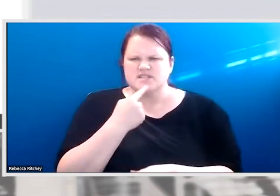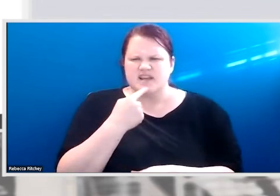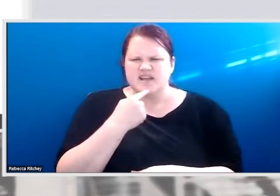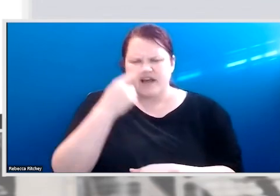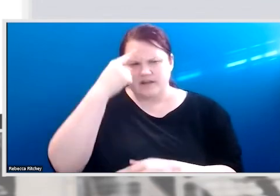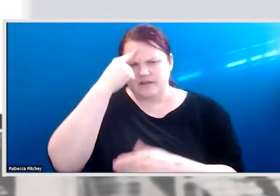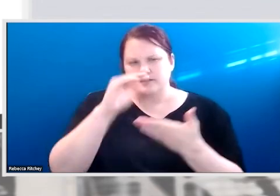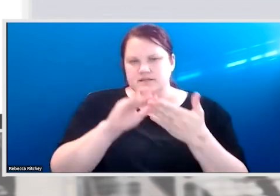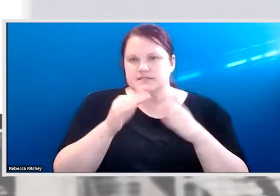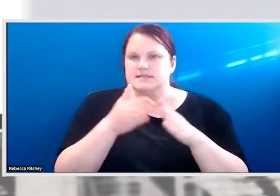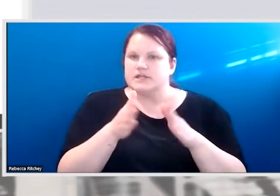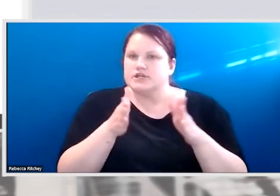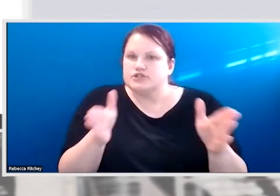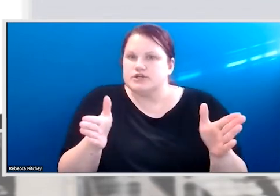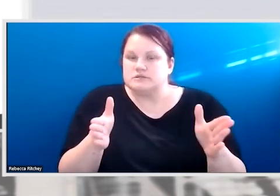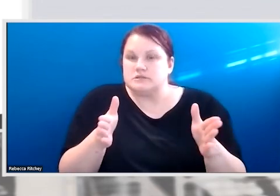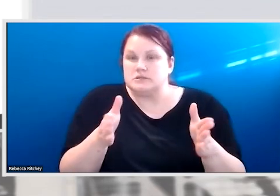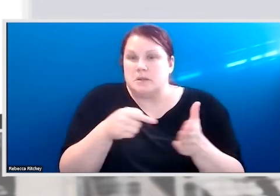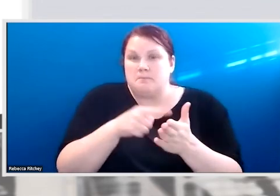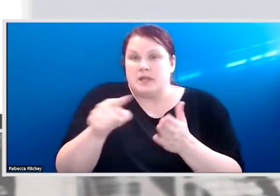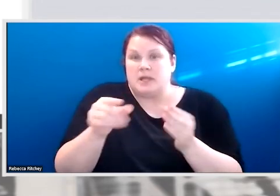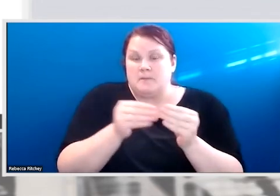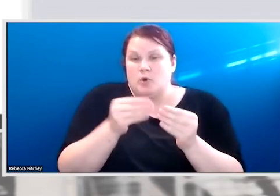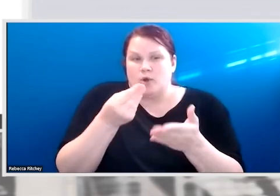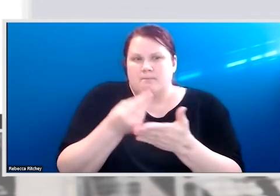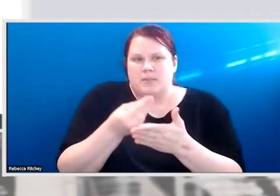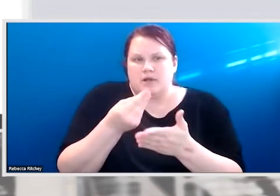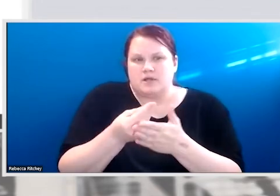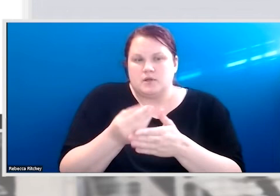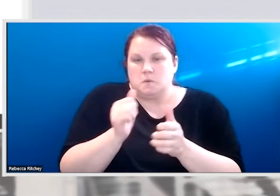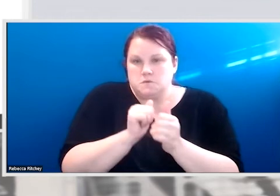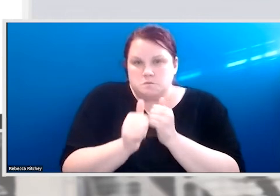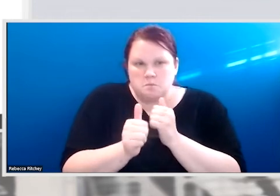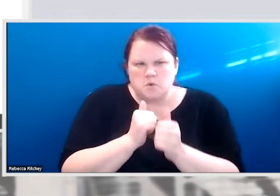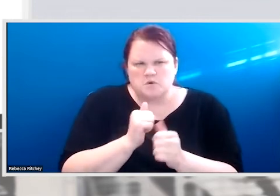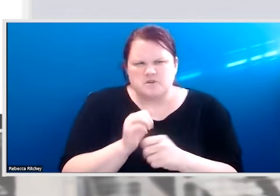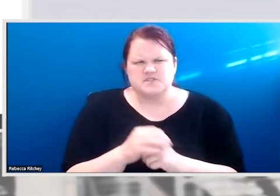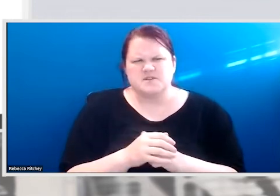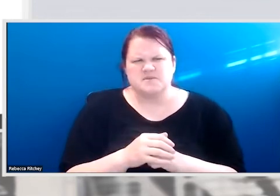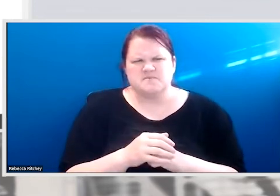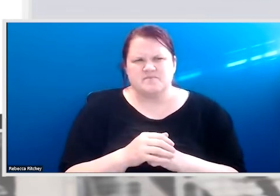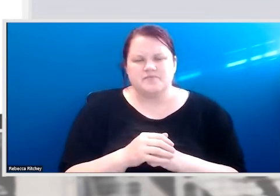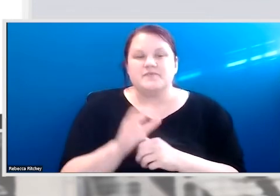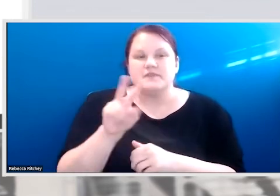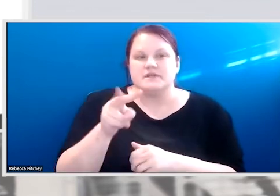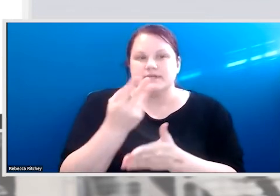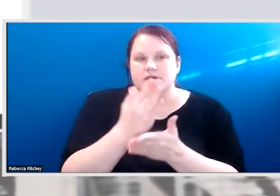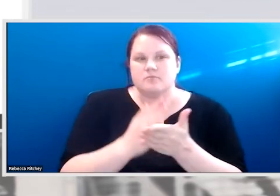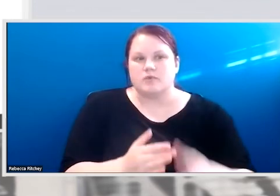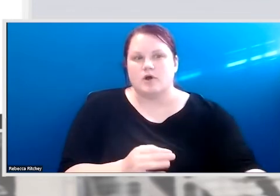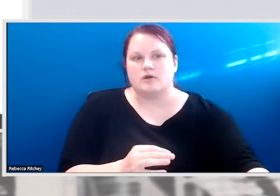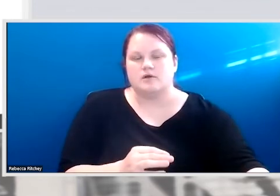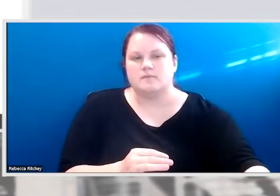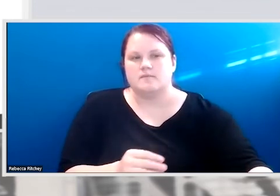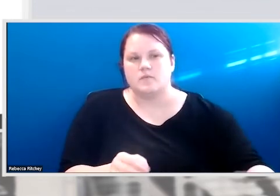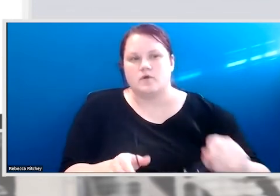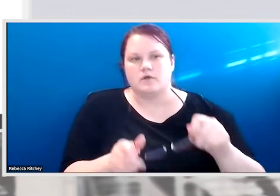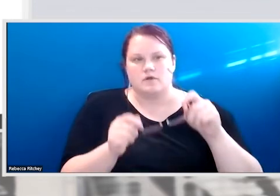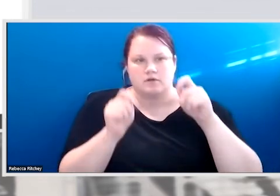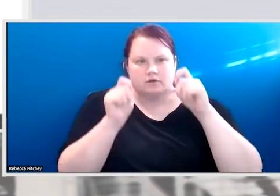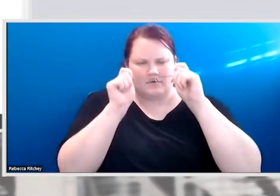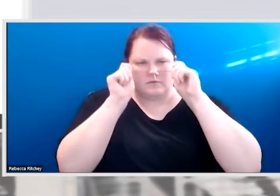general should spend more money on sport courts, that's an opportunity too in this second section where you can tell us just kind